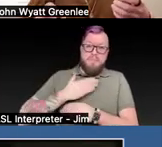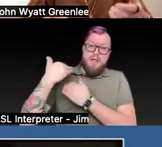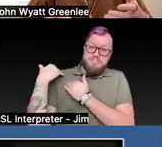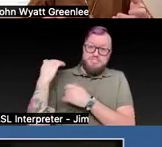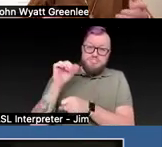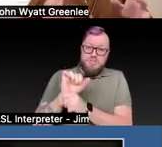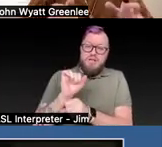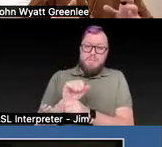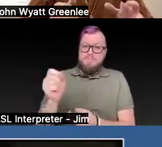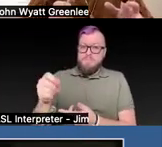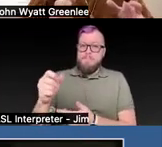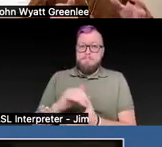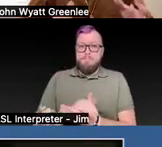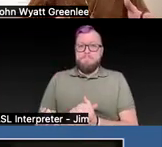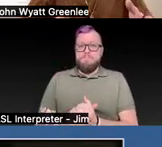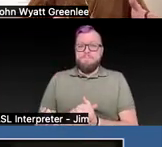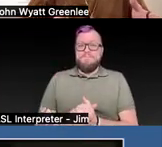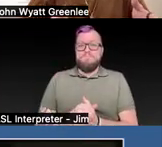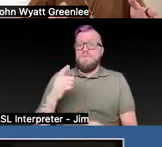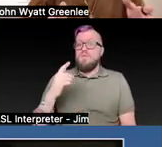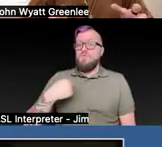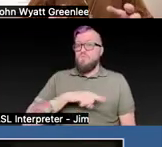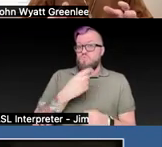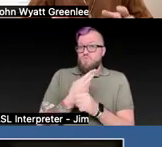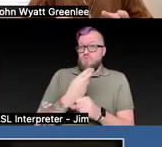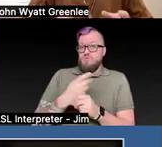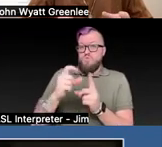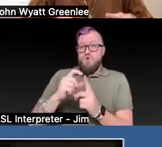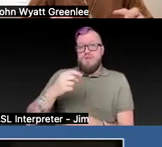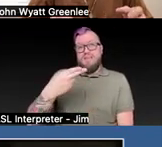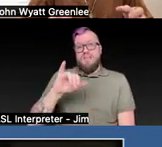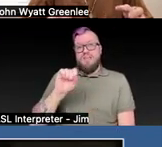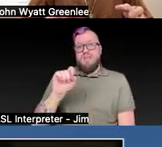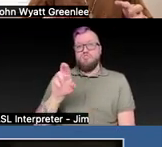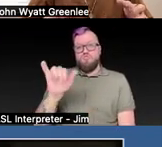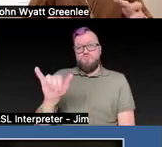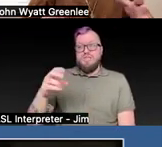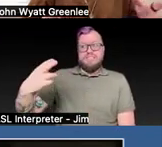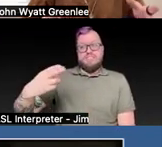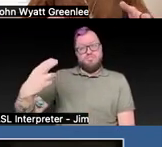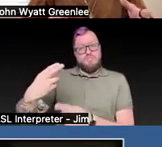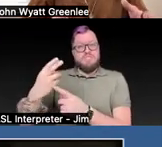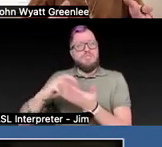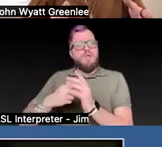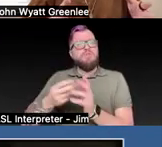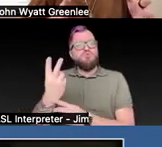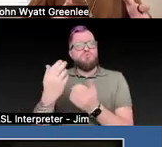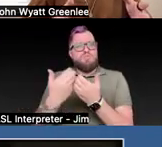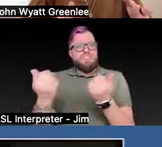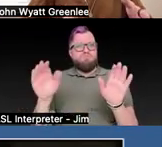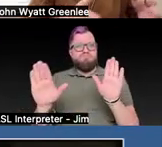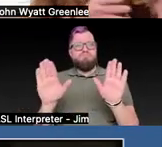His We use the word history to mean two different things in our language. We use it to